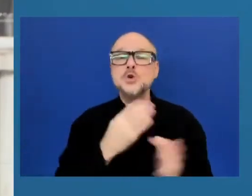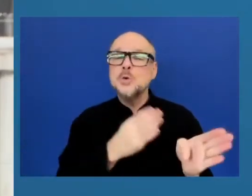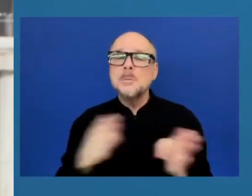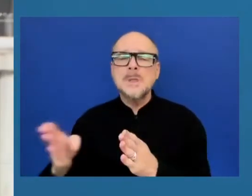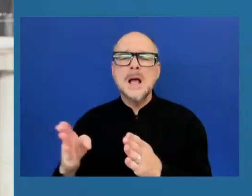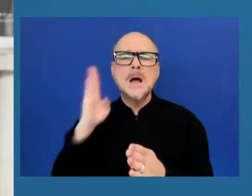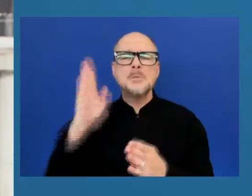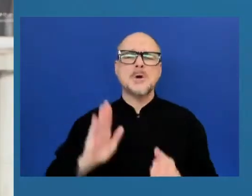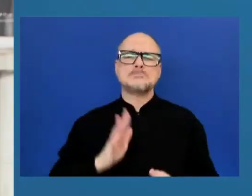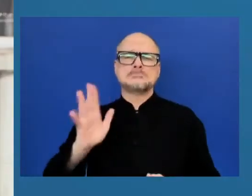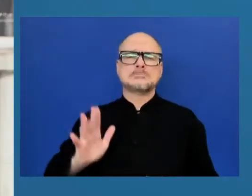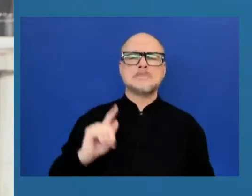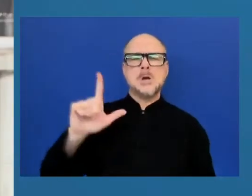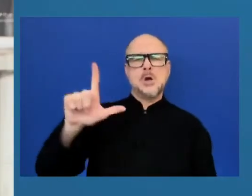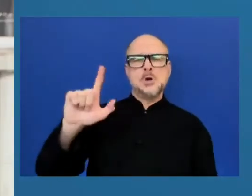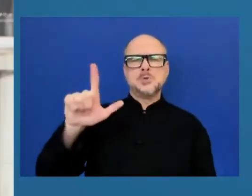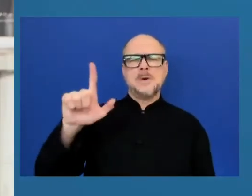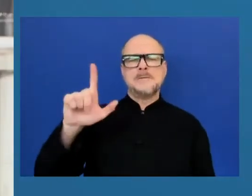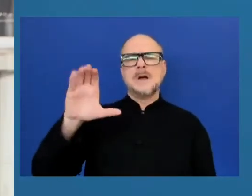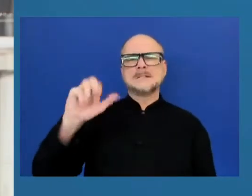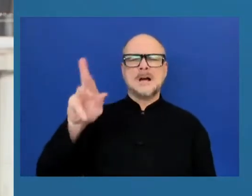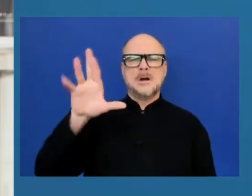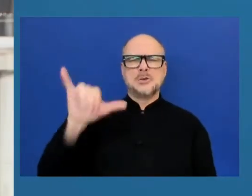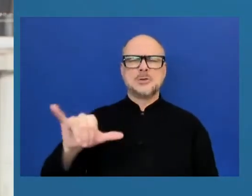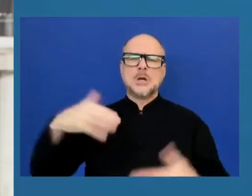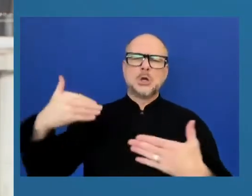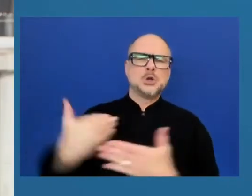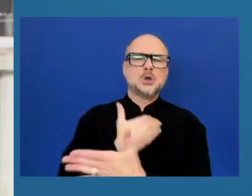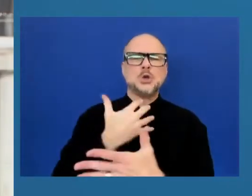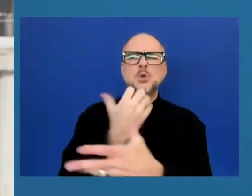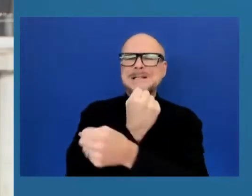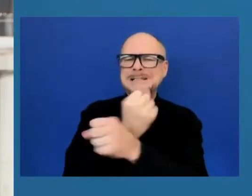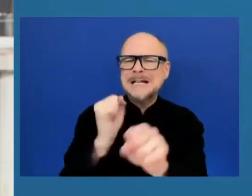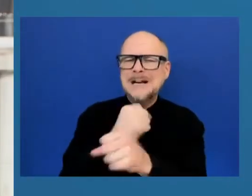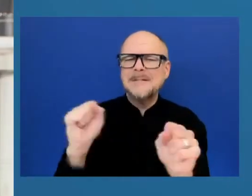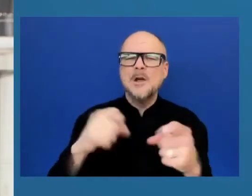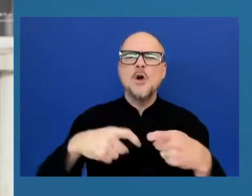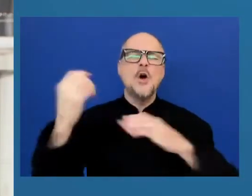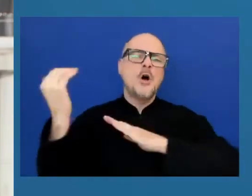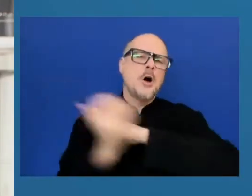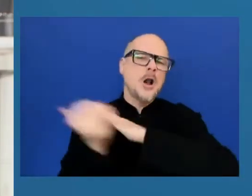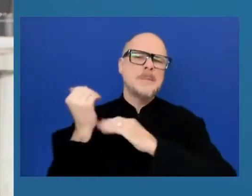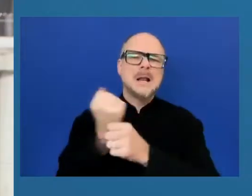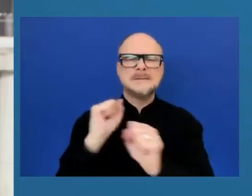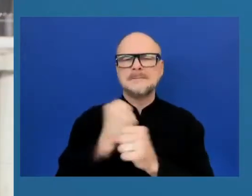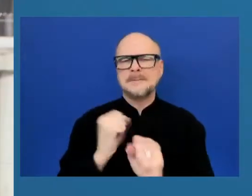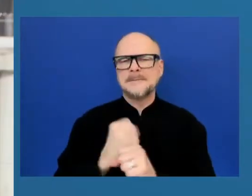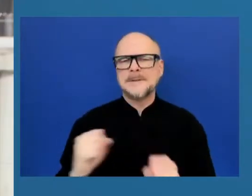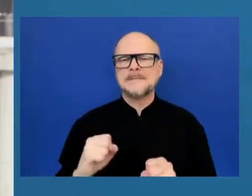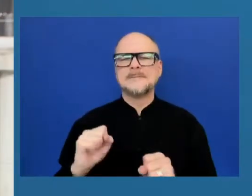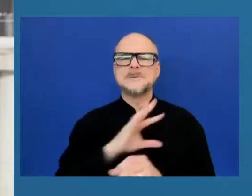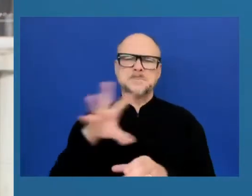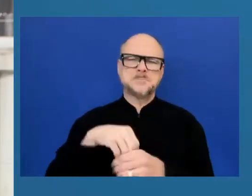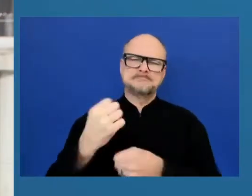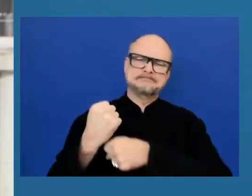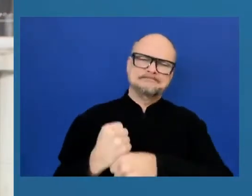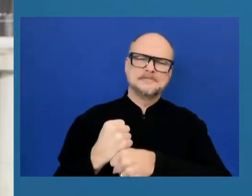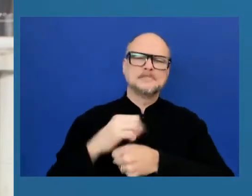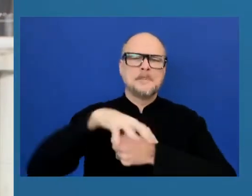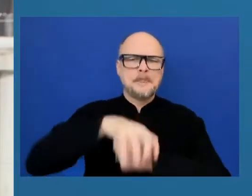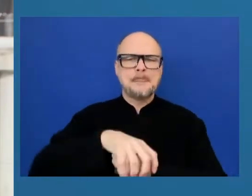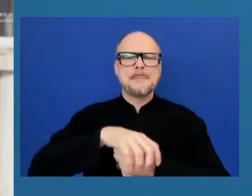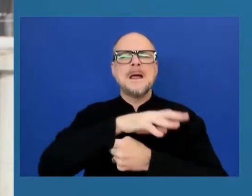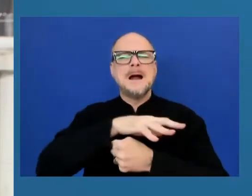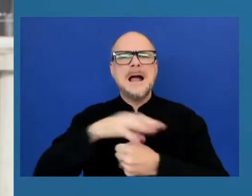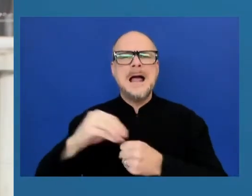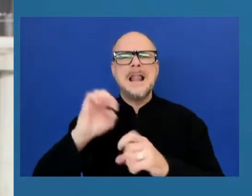century nuclear design with safety at the forefront. Automatic safety systems, enhanced containment, and rigorous environmental